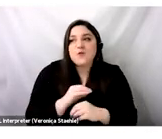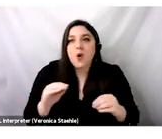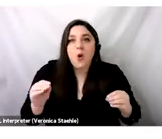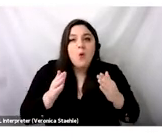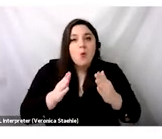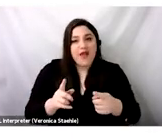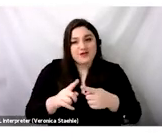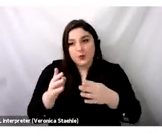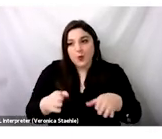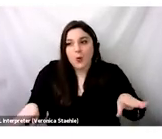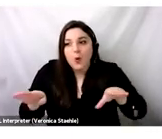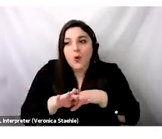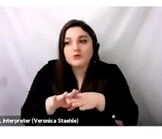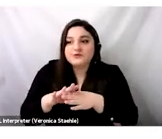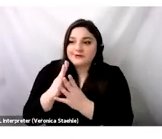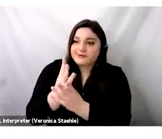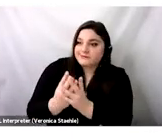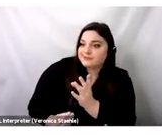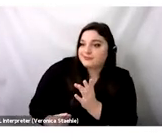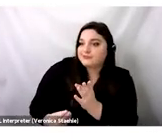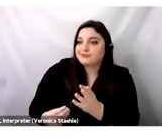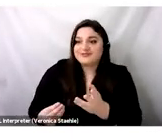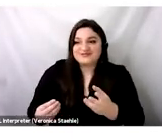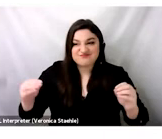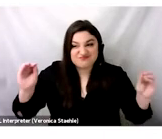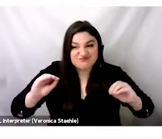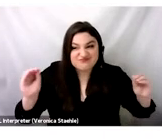photo that I love because I actually took it as part of the Slow Factory